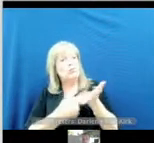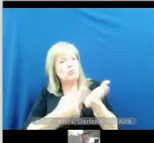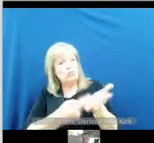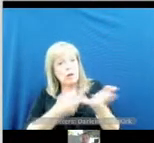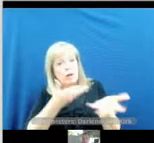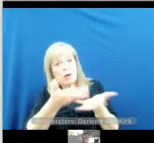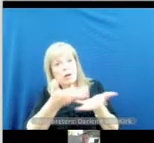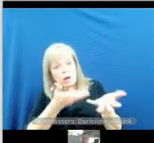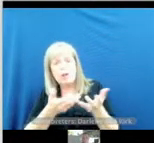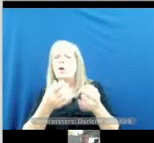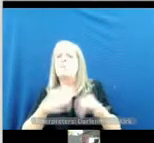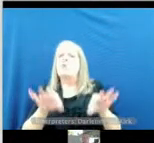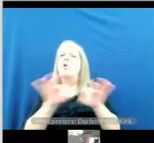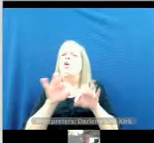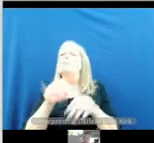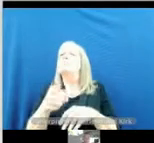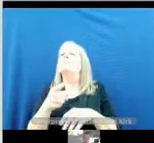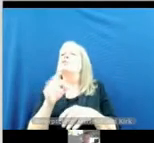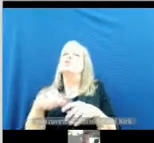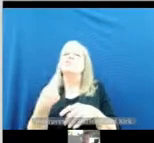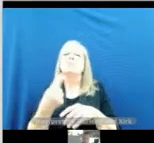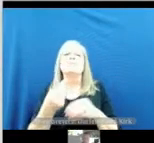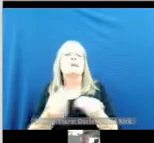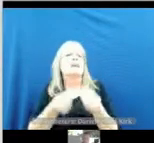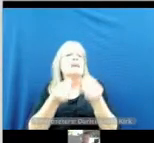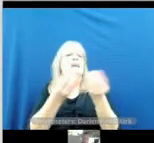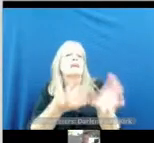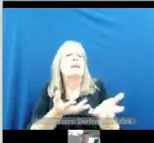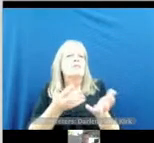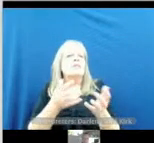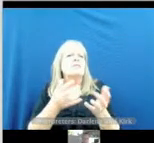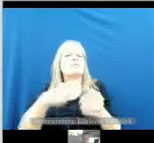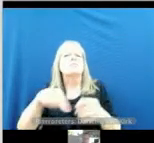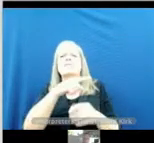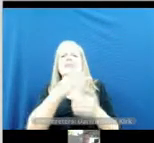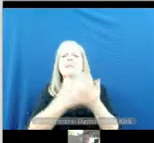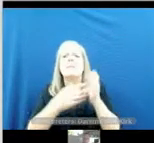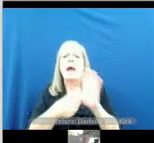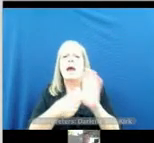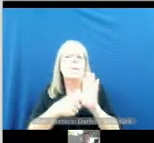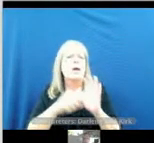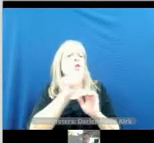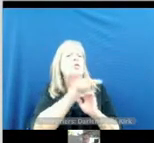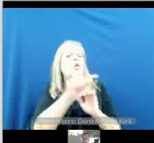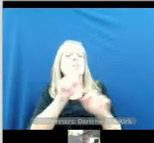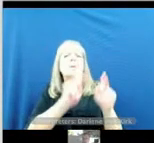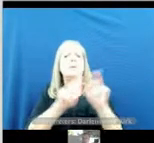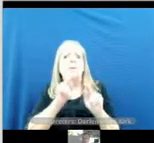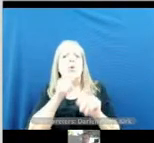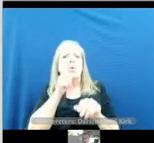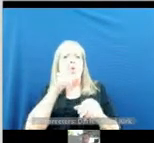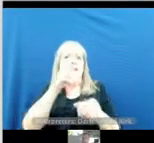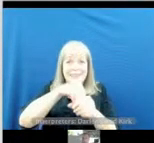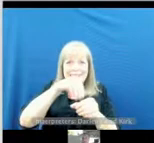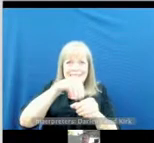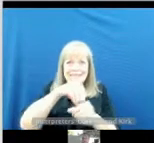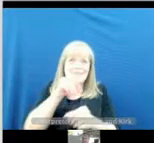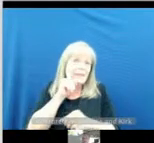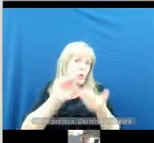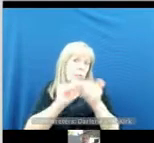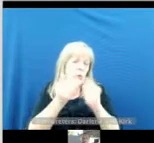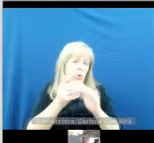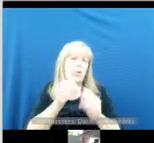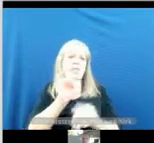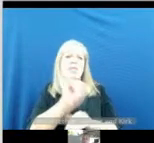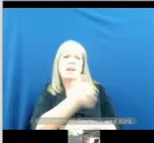examples of people in the deaf community, those deaf community members who have different types of vision loss. And